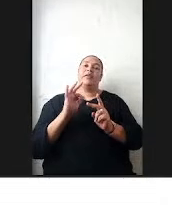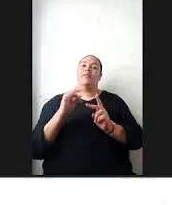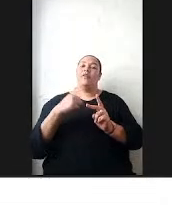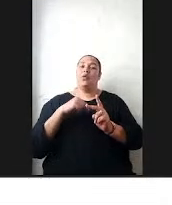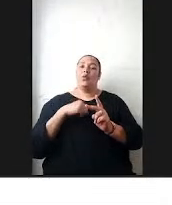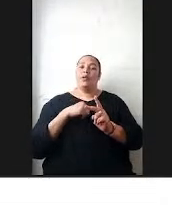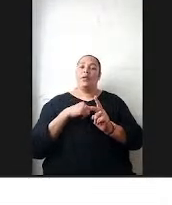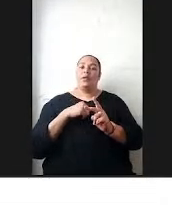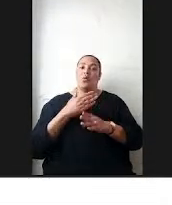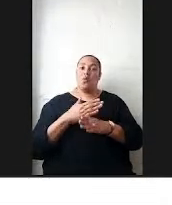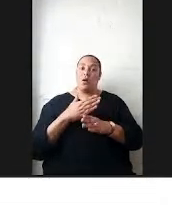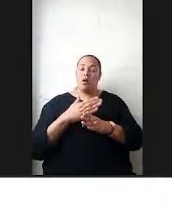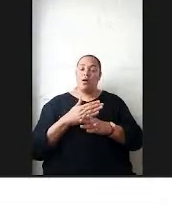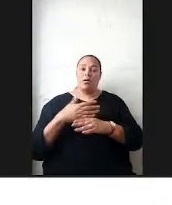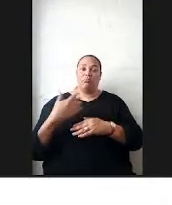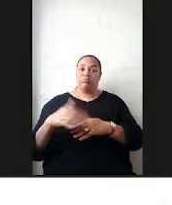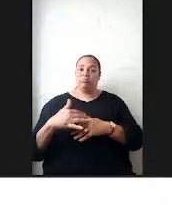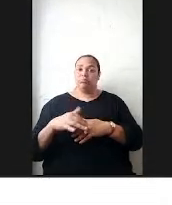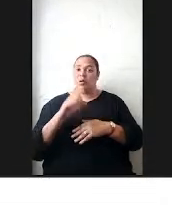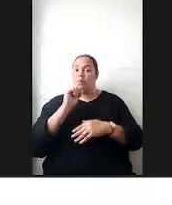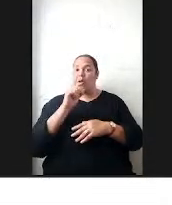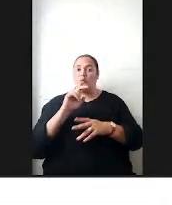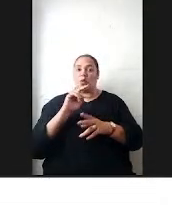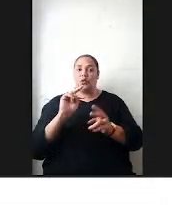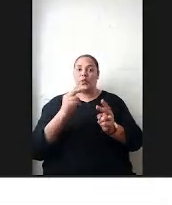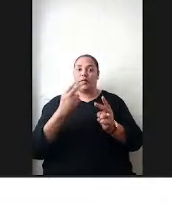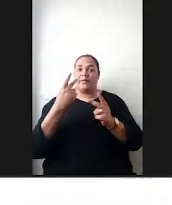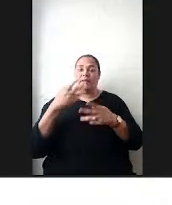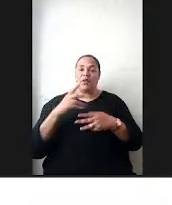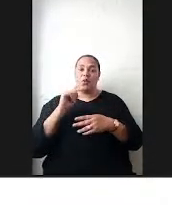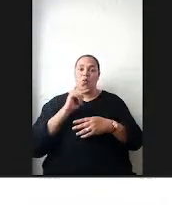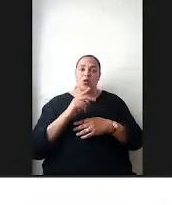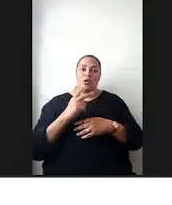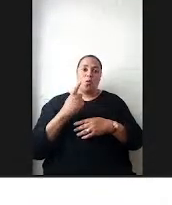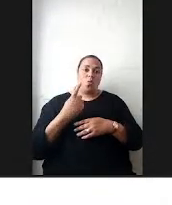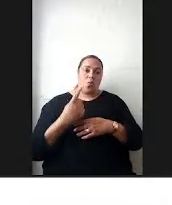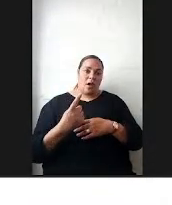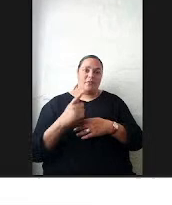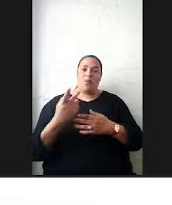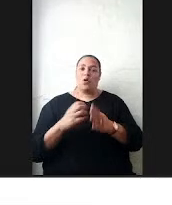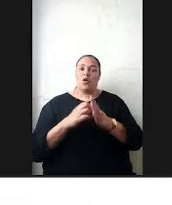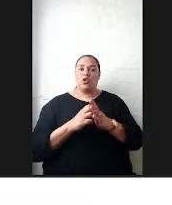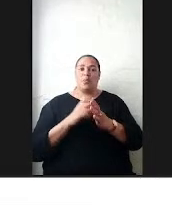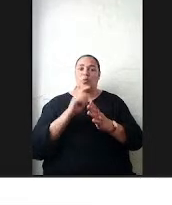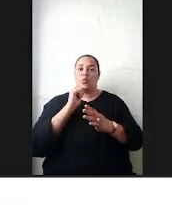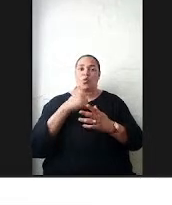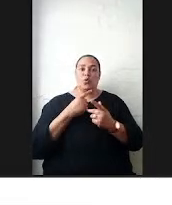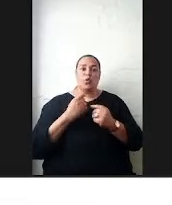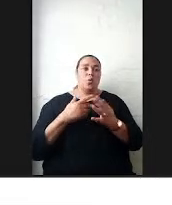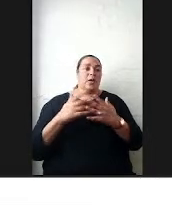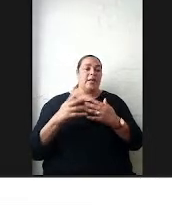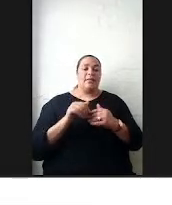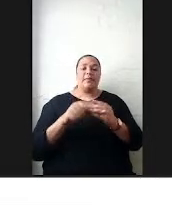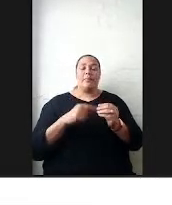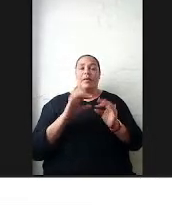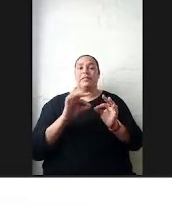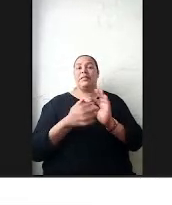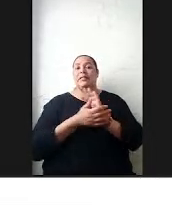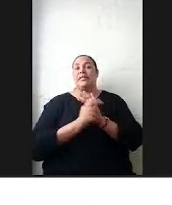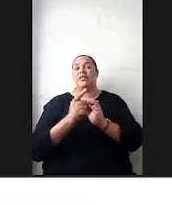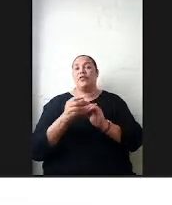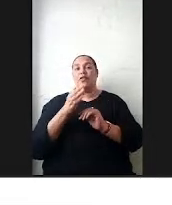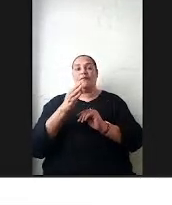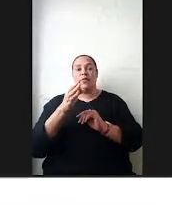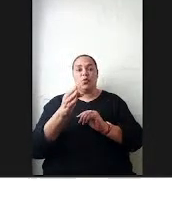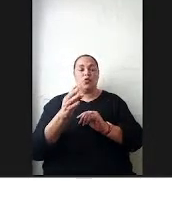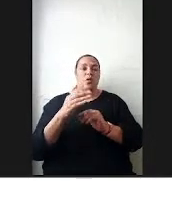working beyond what we are reflecting here in quarter one. For example, are we doing anything around the skills of the future, more particularly